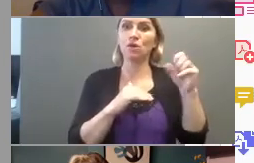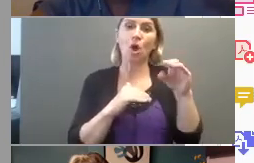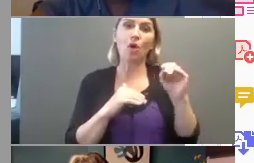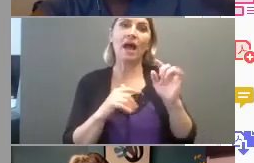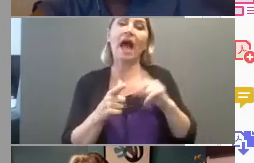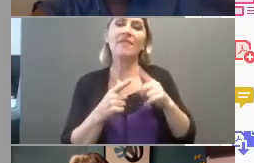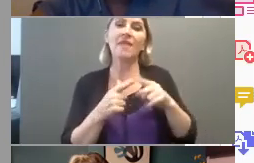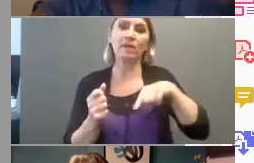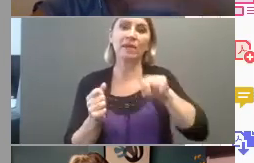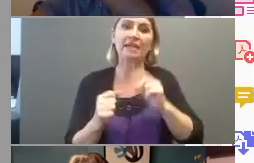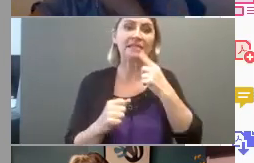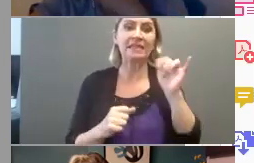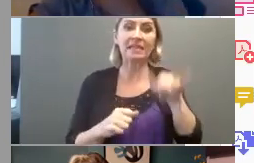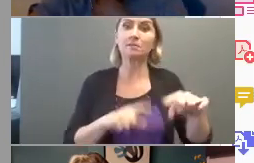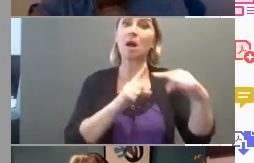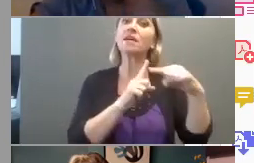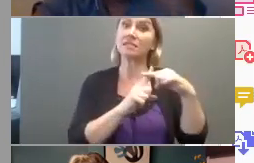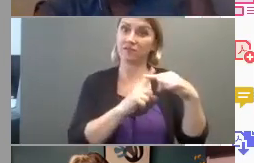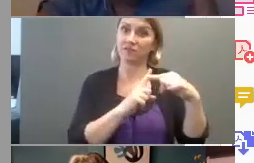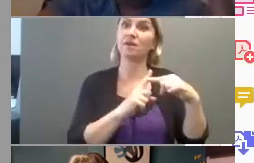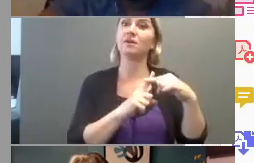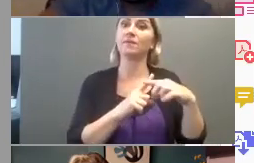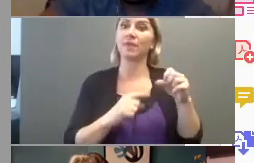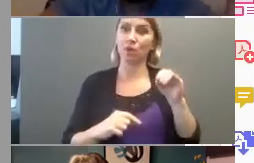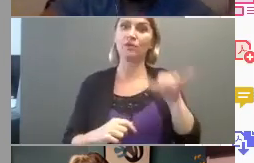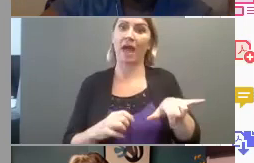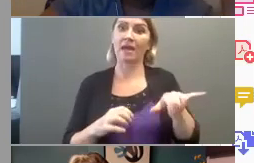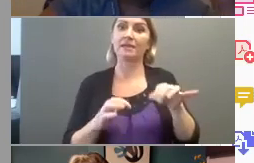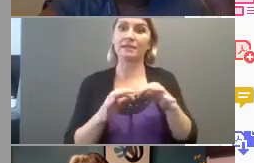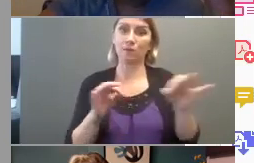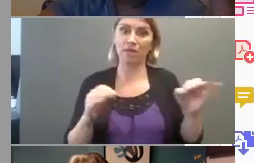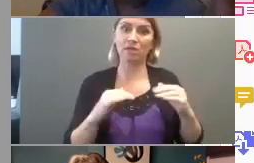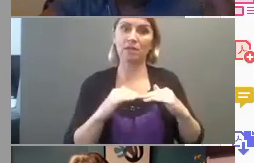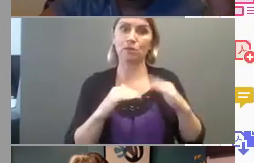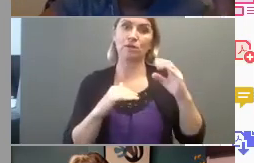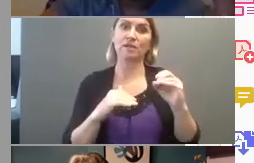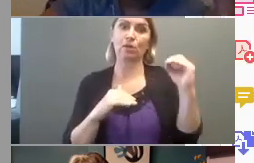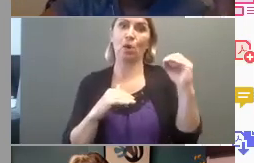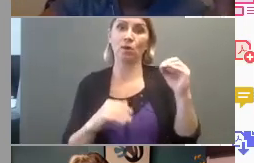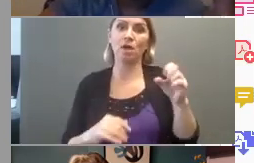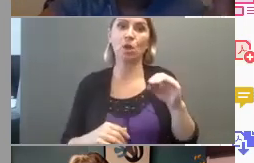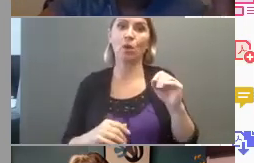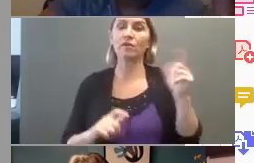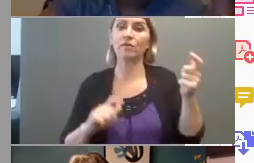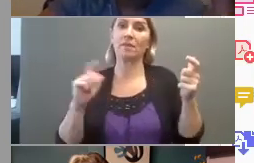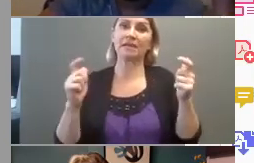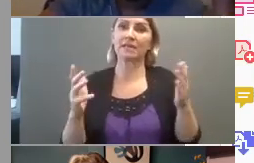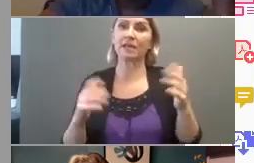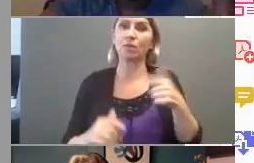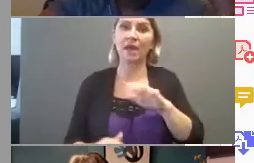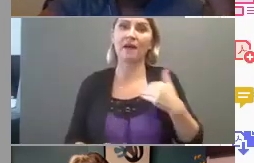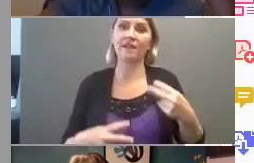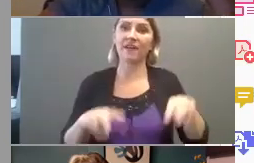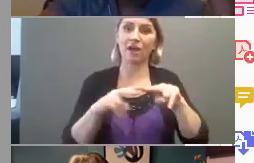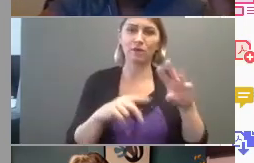we can say that this is positive. So 1 by this particular equation is greater than 0. And finally, if that is greater than 0, we have the value of